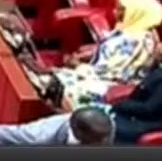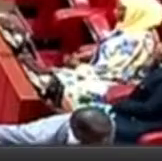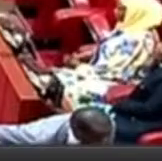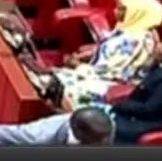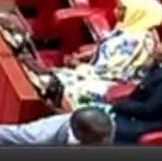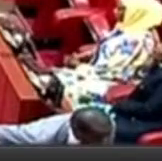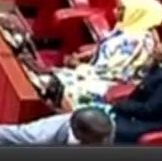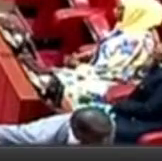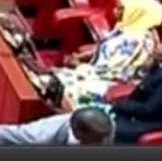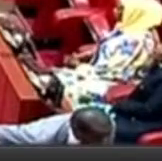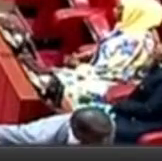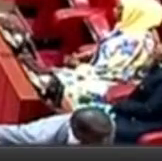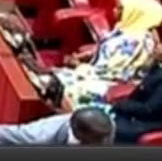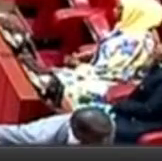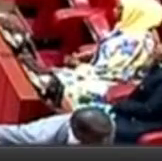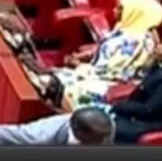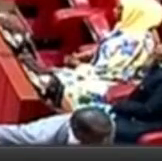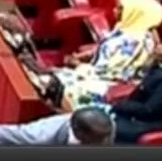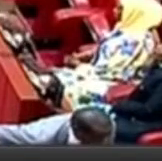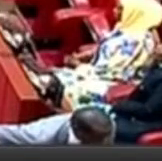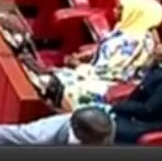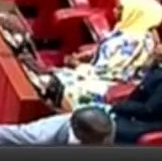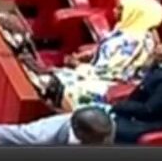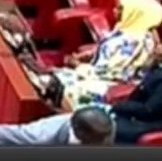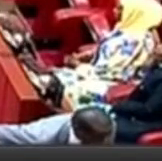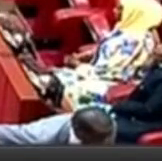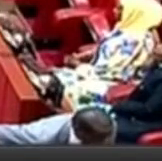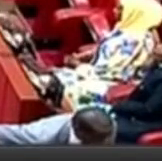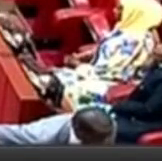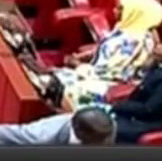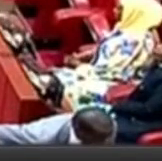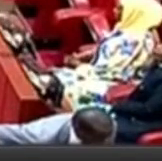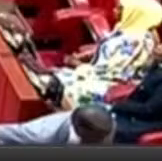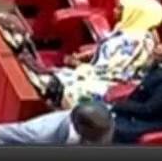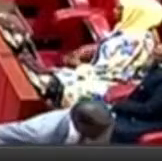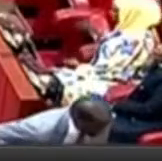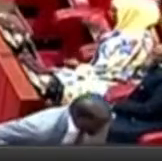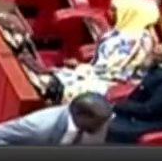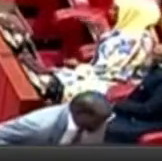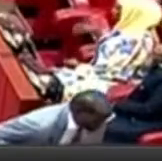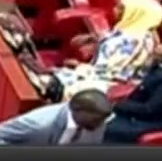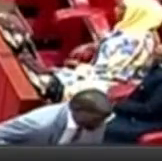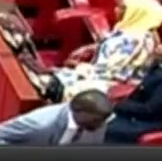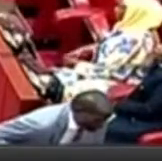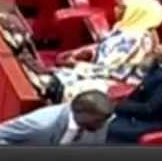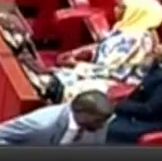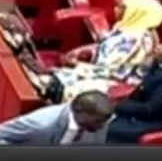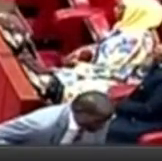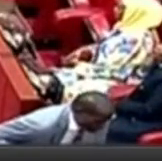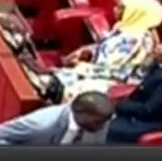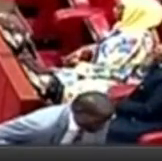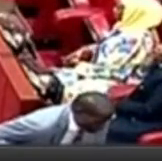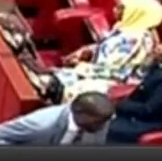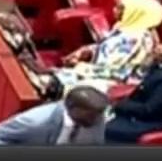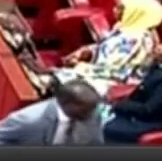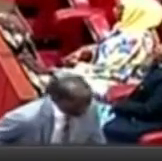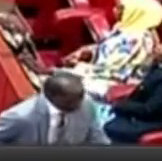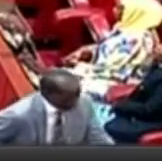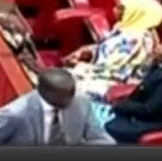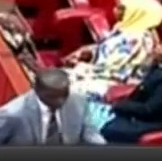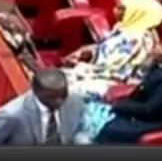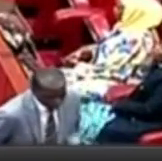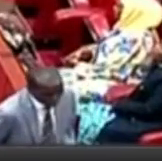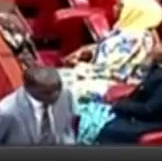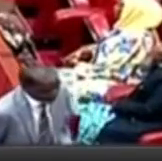failure, confusion or error occurring, which we did see some minutes ago. In the event